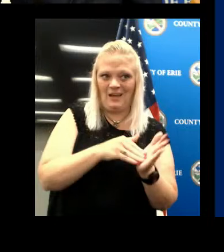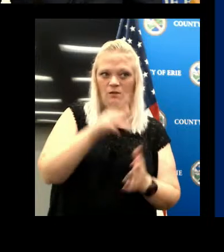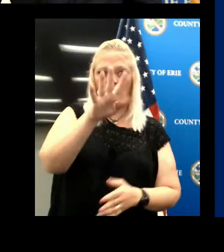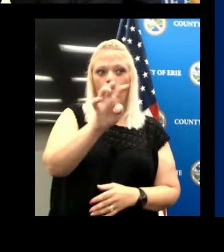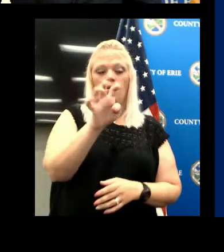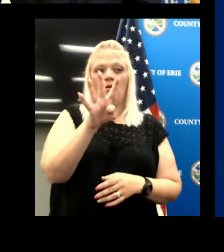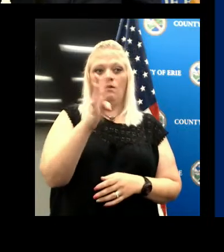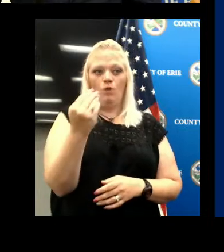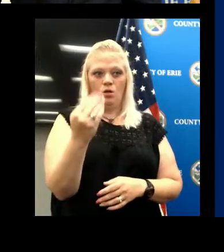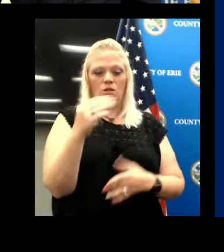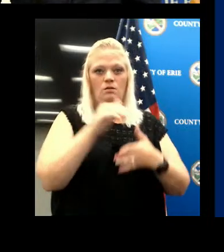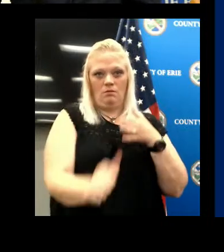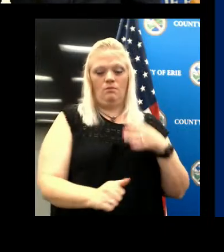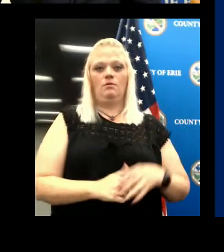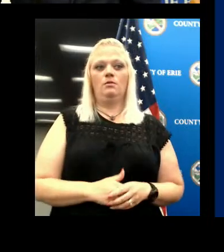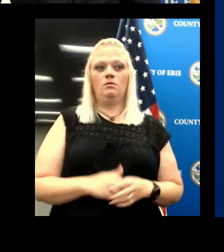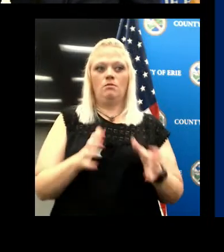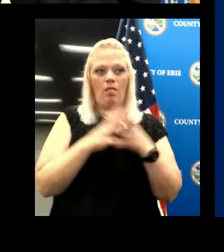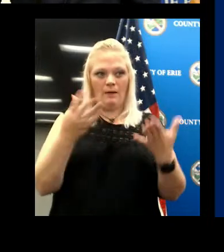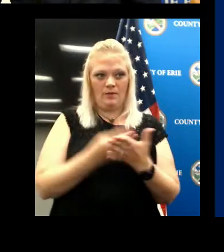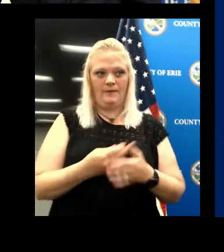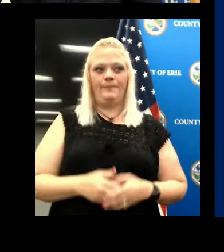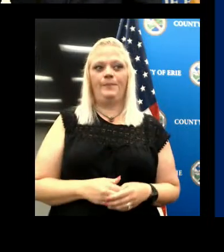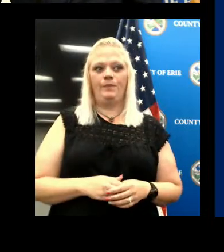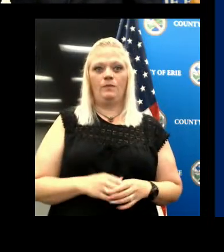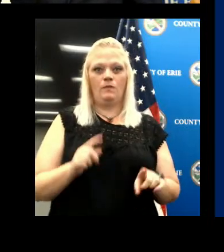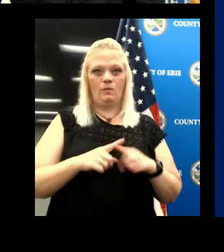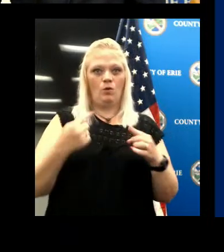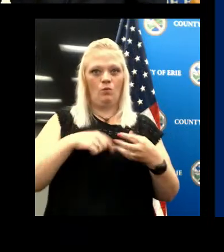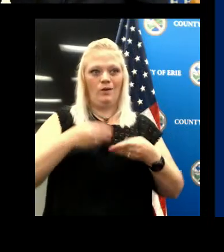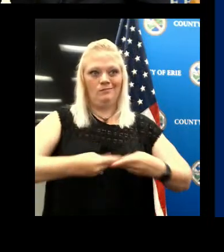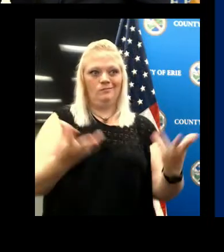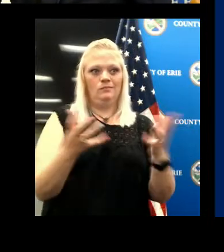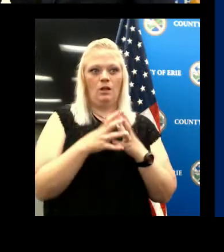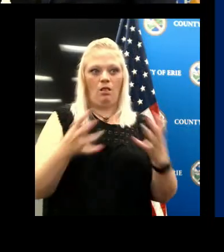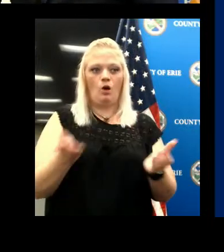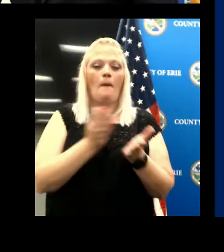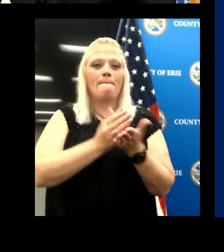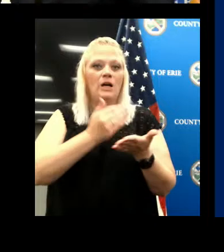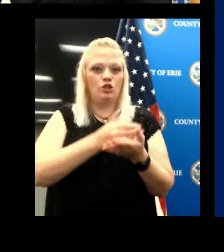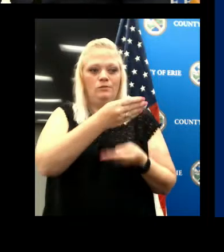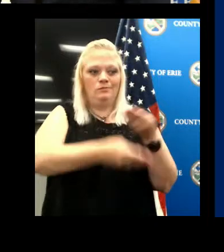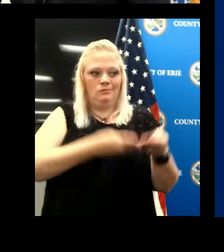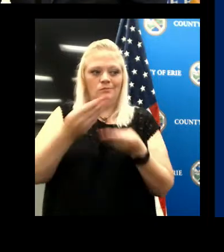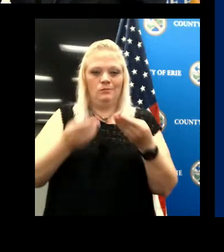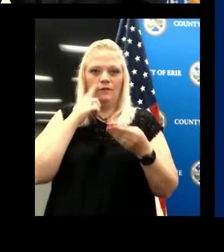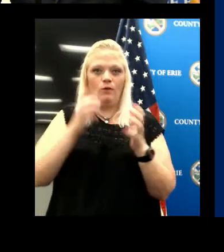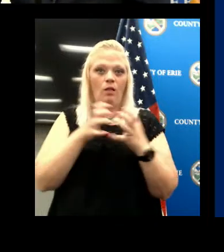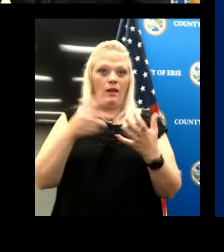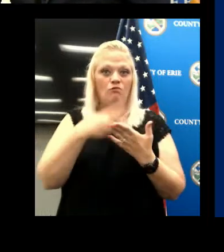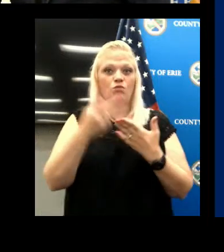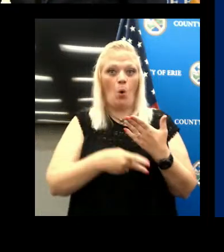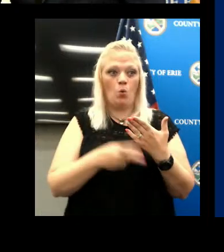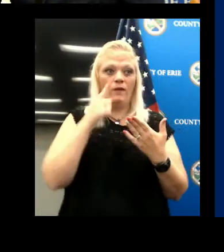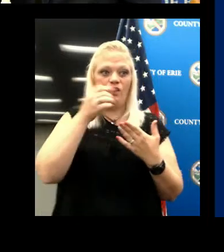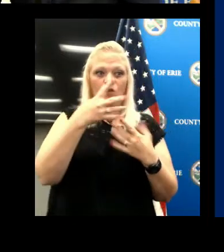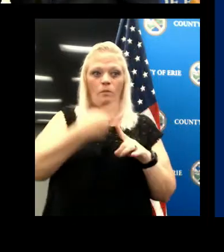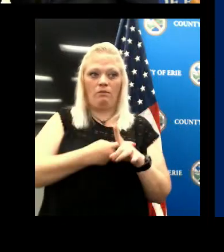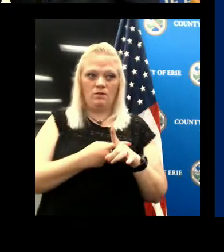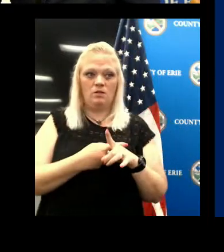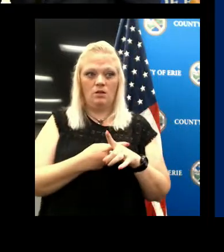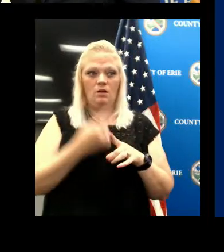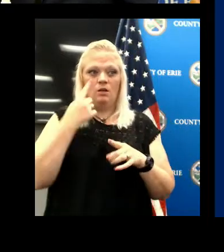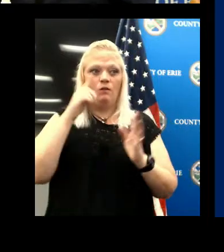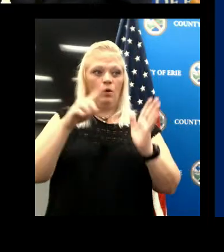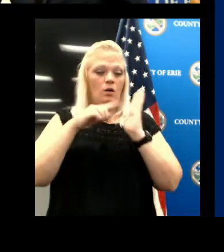$160,306,414. A lot of money. But we spent a lot of money, or we've budgeted a lot of money for programs to be spent in the next couple months.